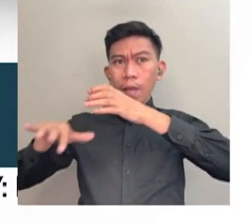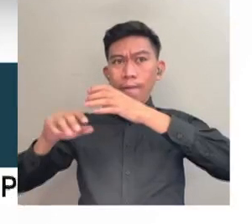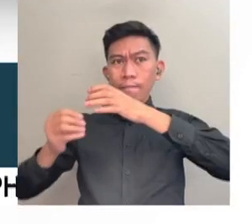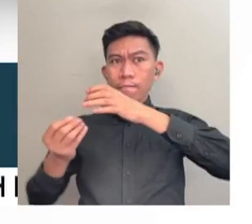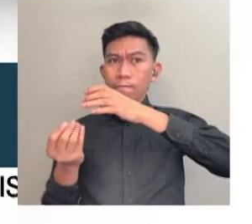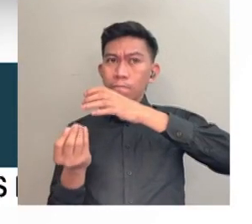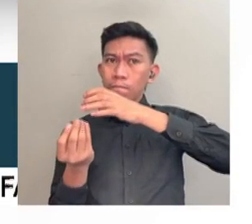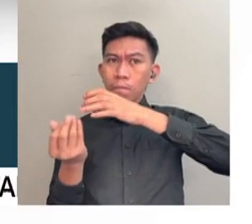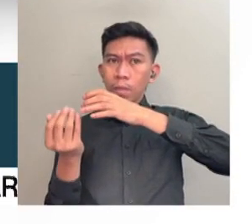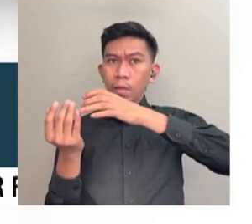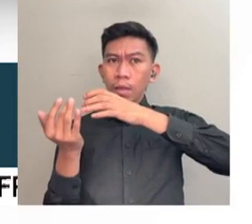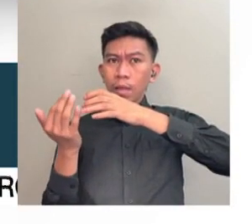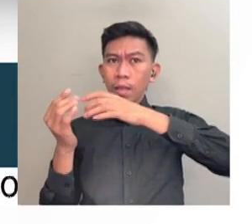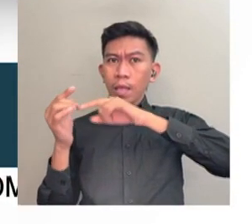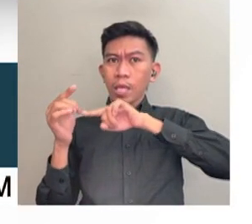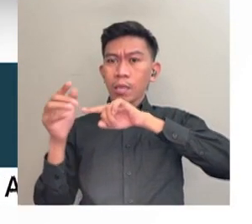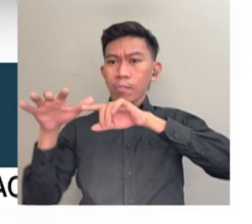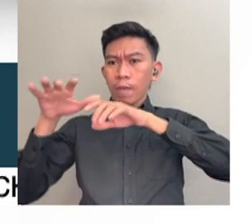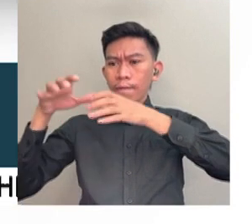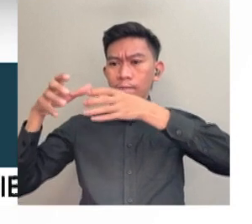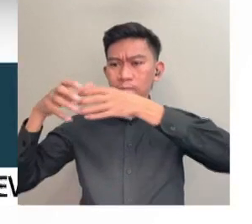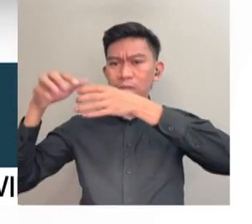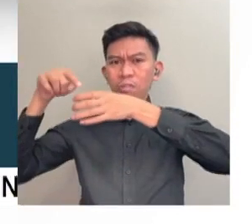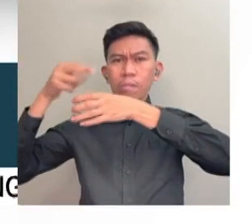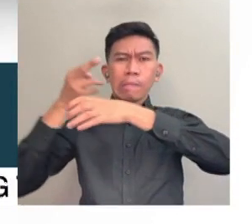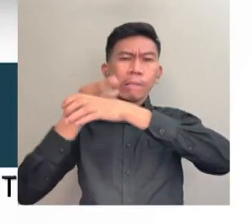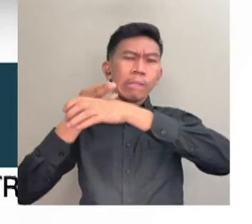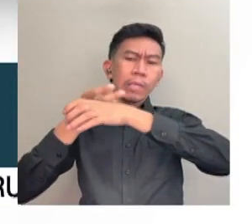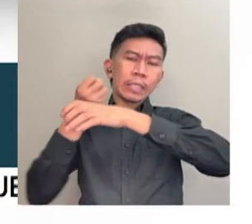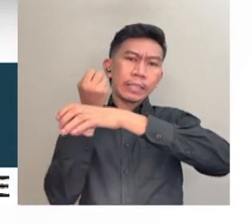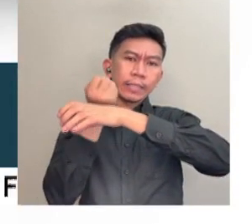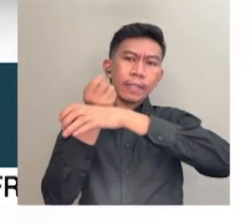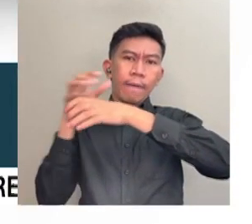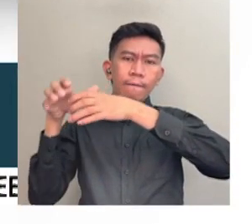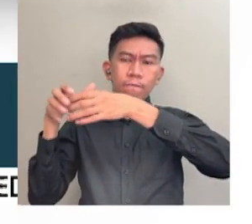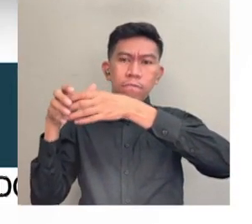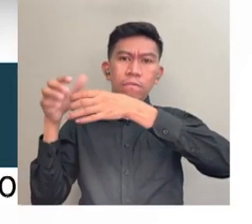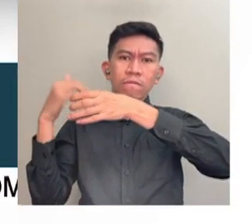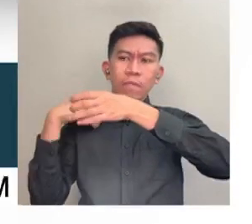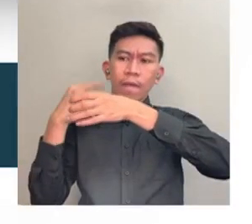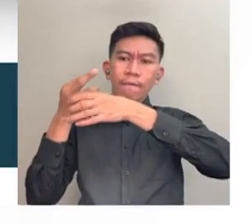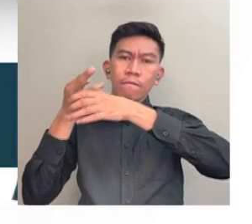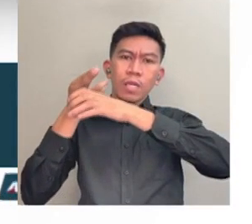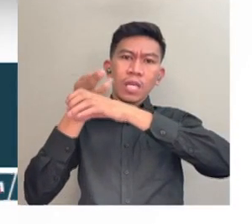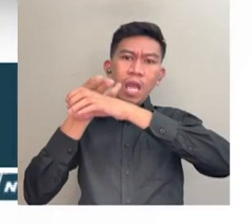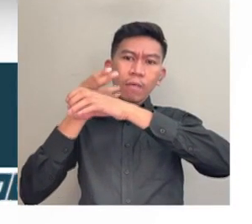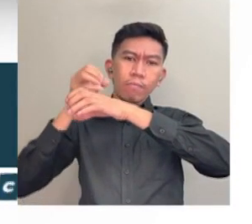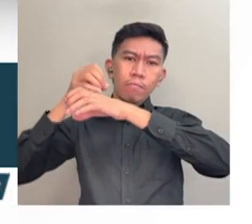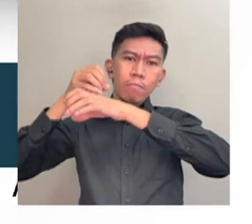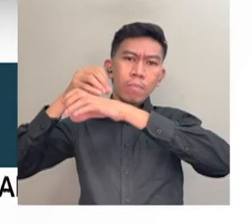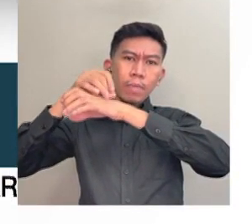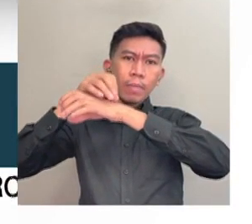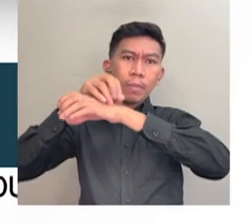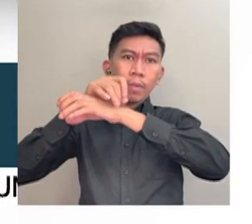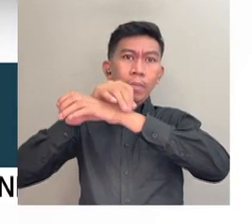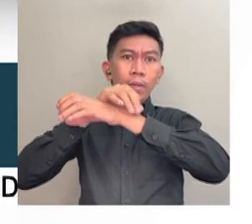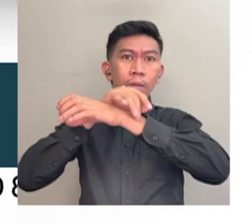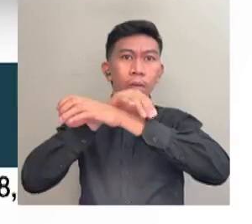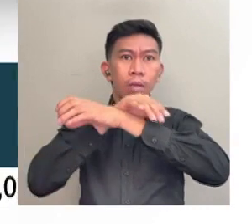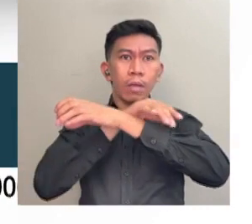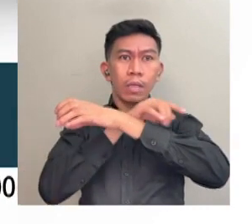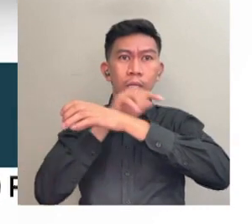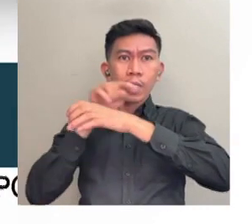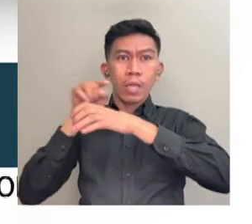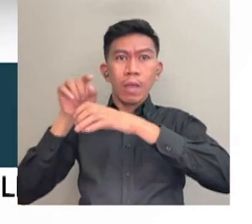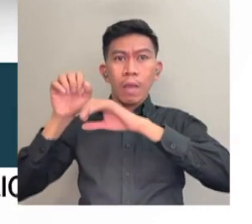nasa taas po ay parang matigas na po, bato-bato na, yun nga, nag-generate ng rockfall, ito po, possibly, dyan na po magsimula yung lava flow